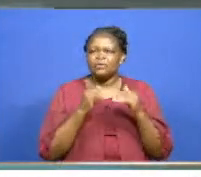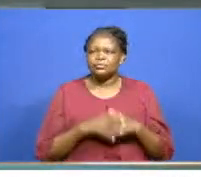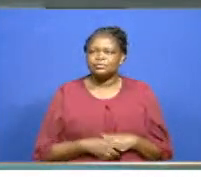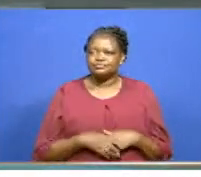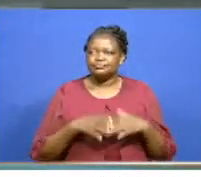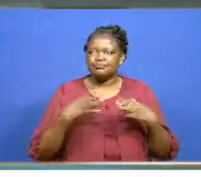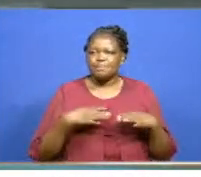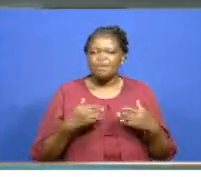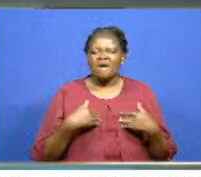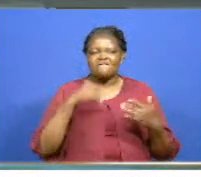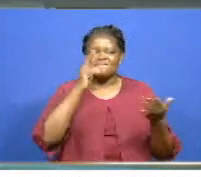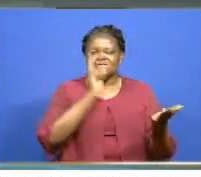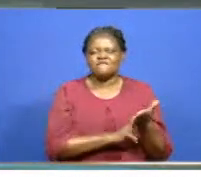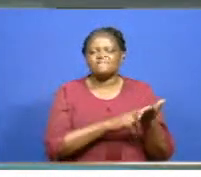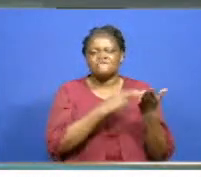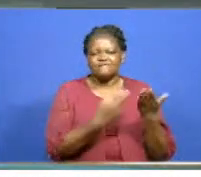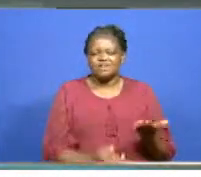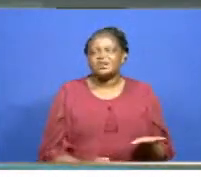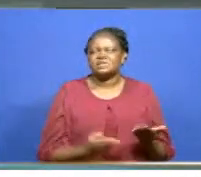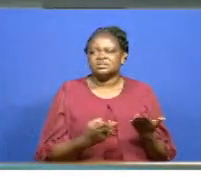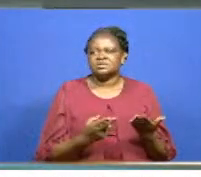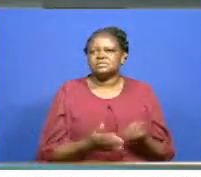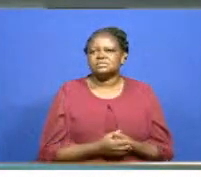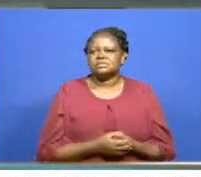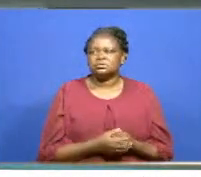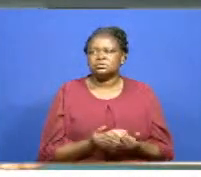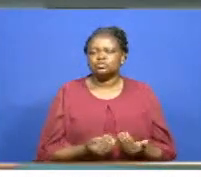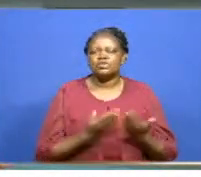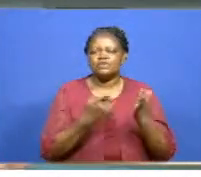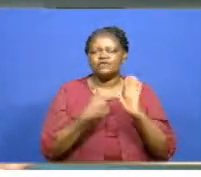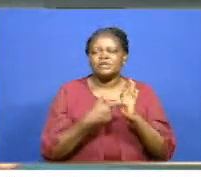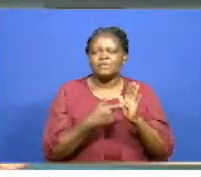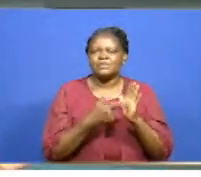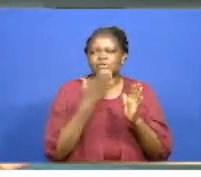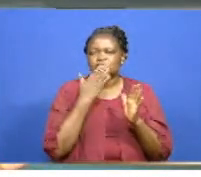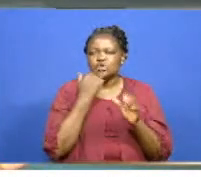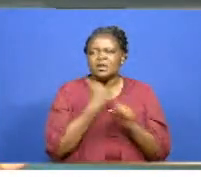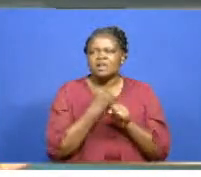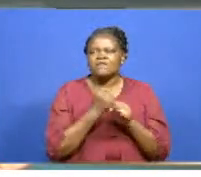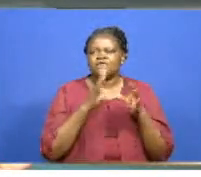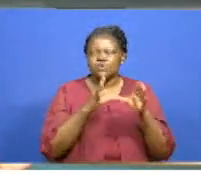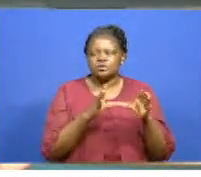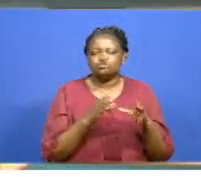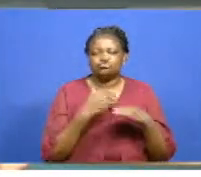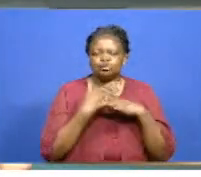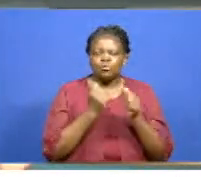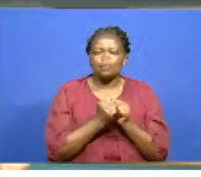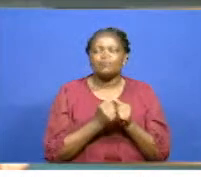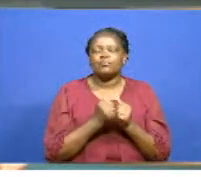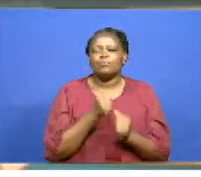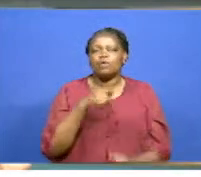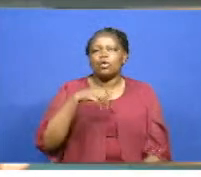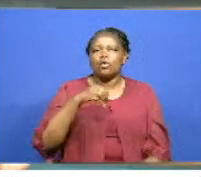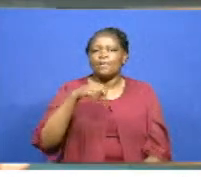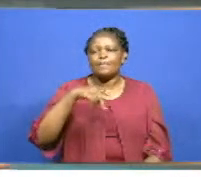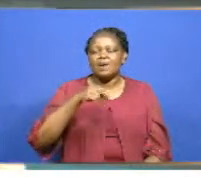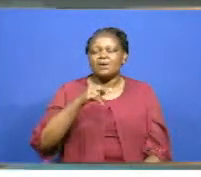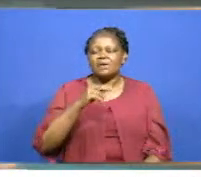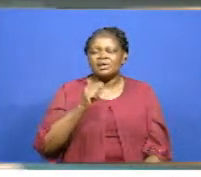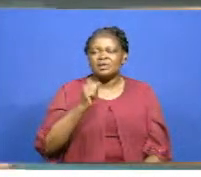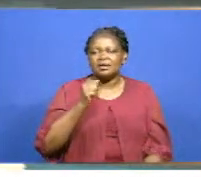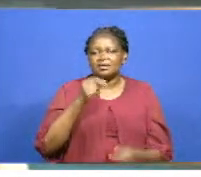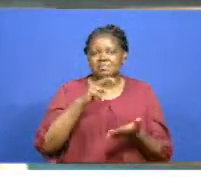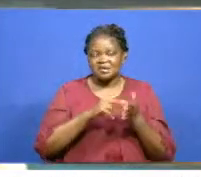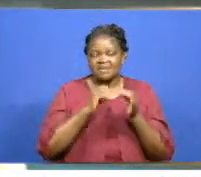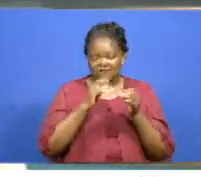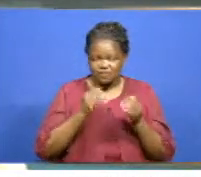people have failed to deliver. I mean, look at the Sugar Task Force that was chaired by Okware. So you see, if you